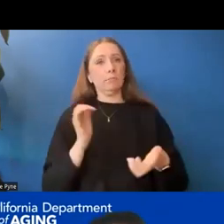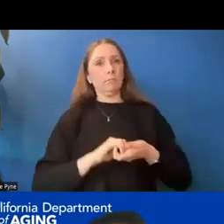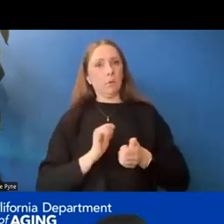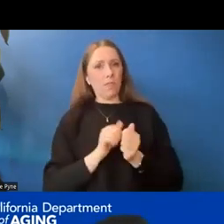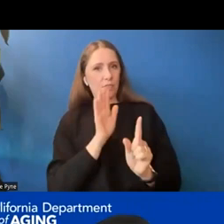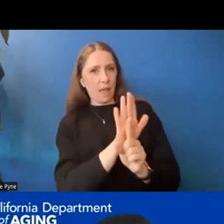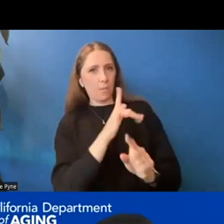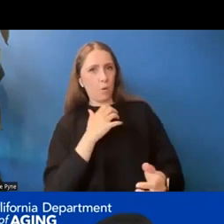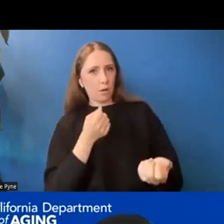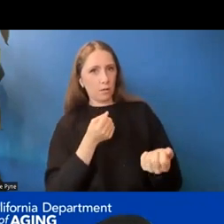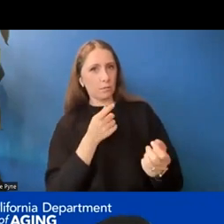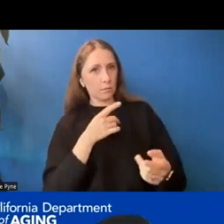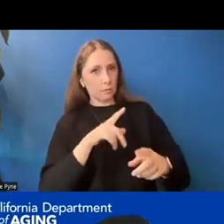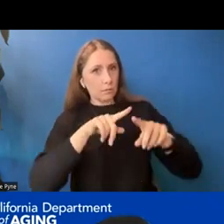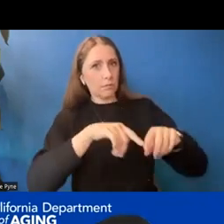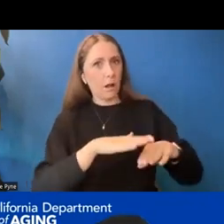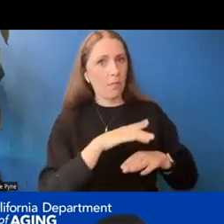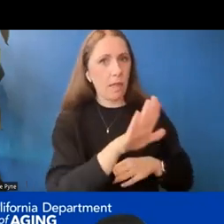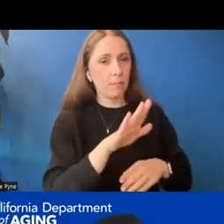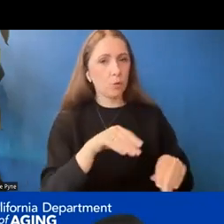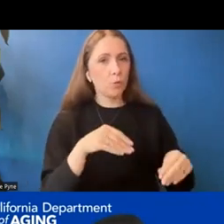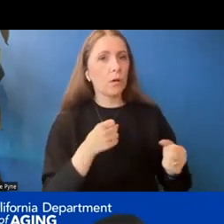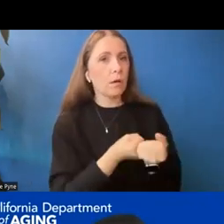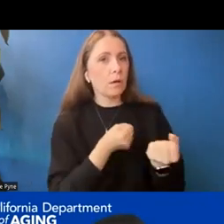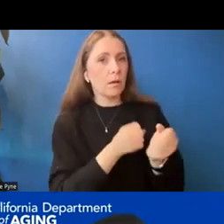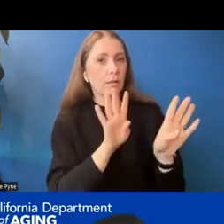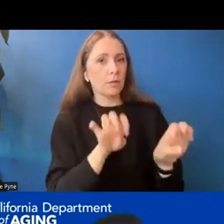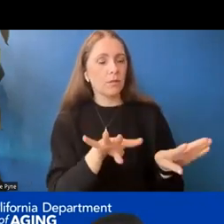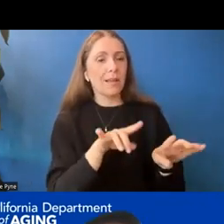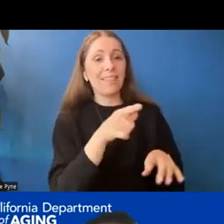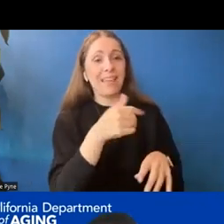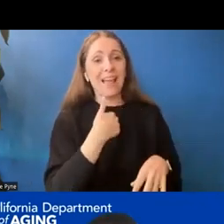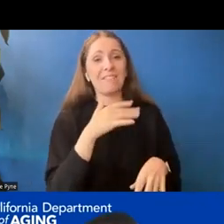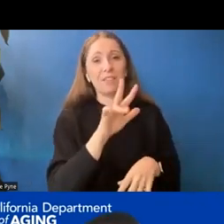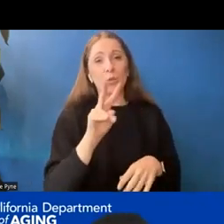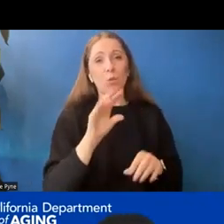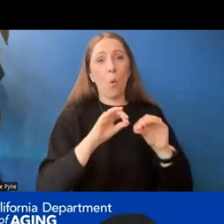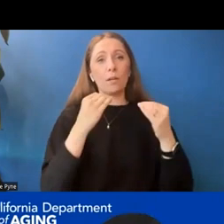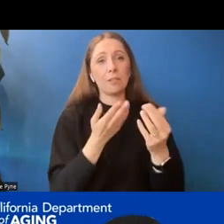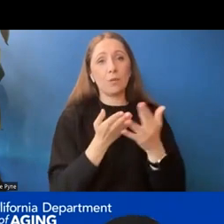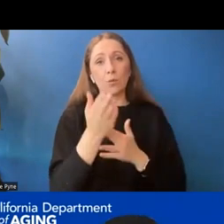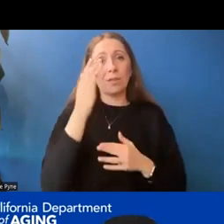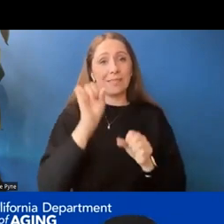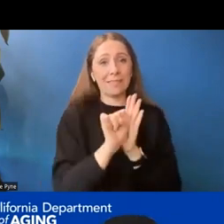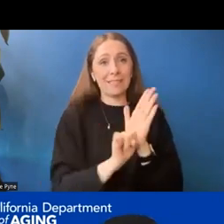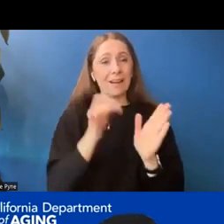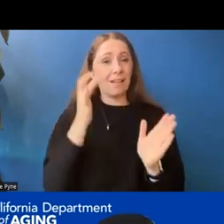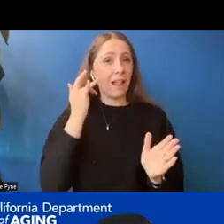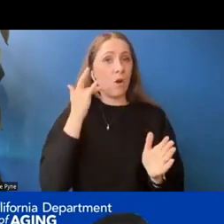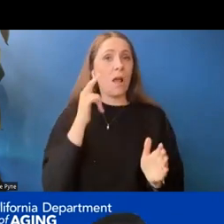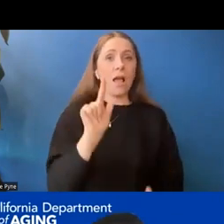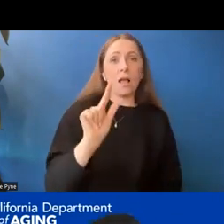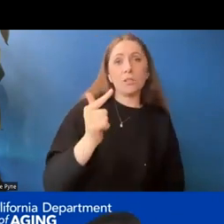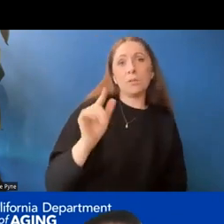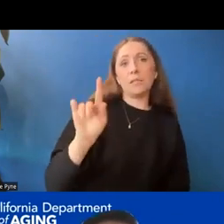leaning on them heavily to help promote the survey. And the coalition's comprised of 52 organizations throughout the state. And these are LGBTQ centers,